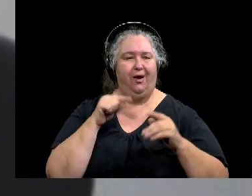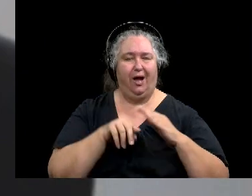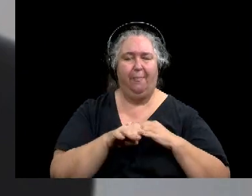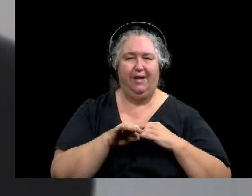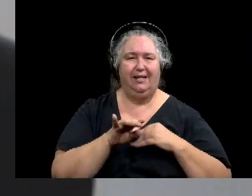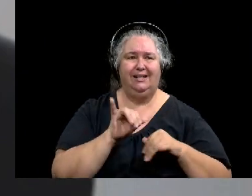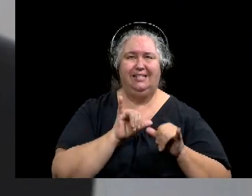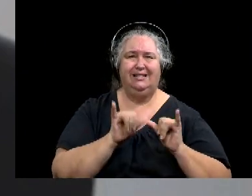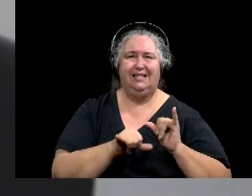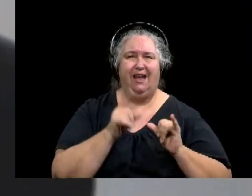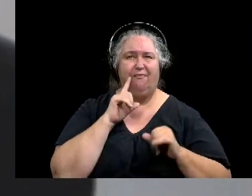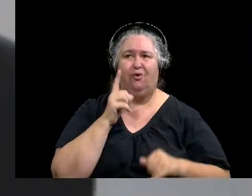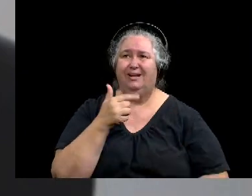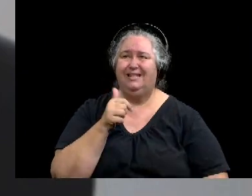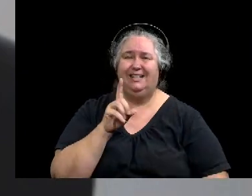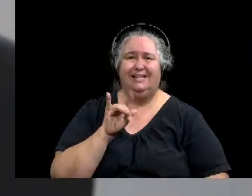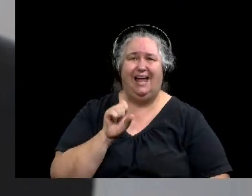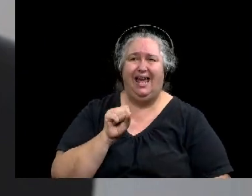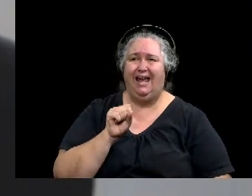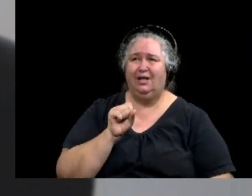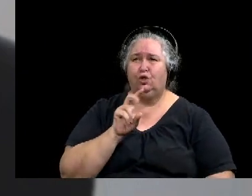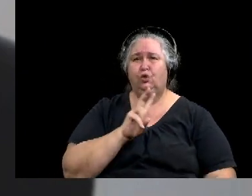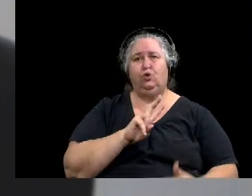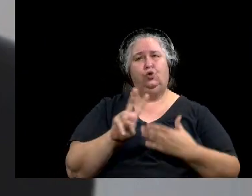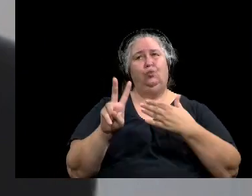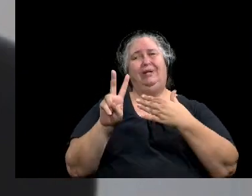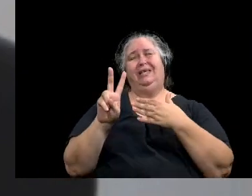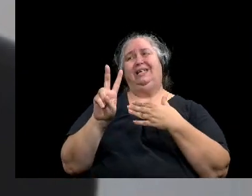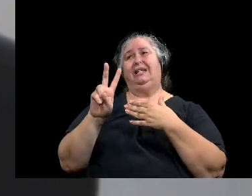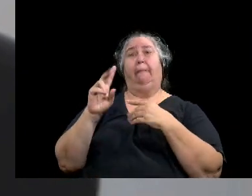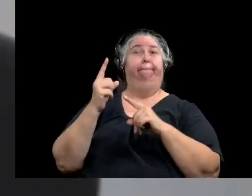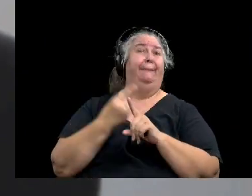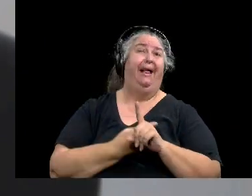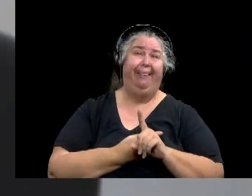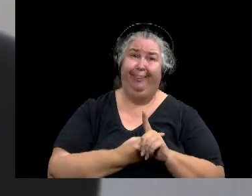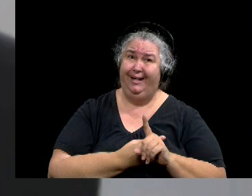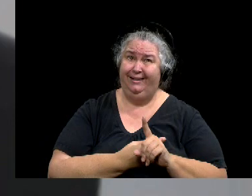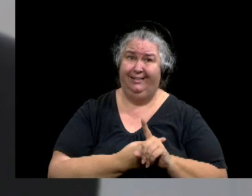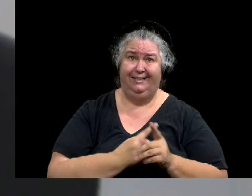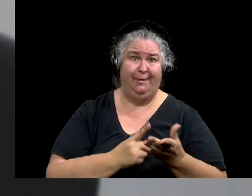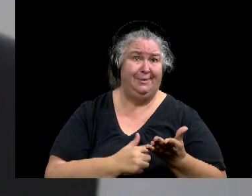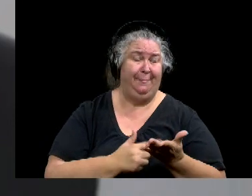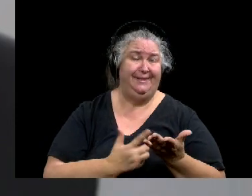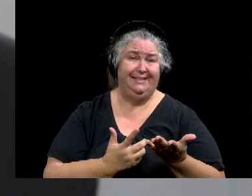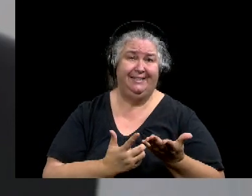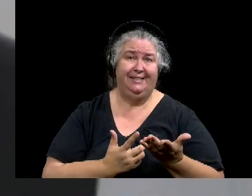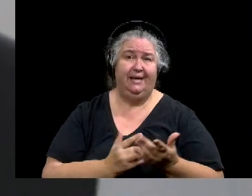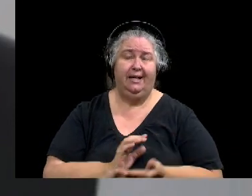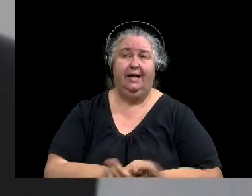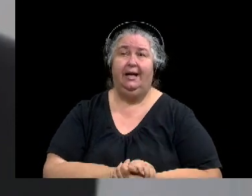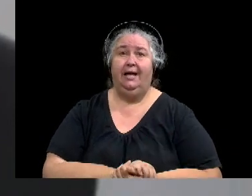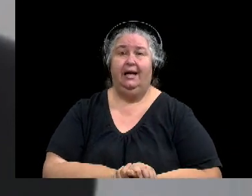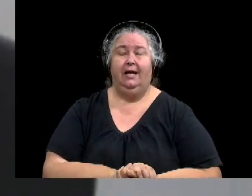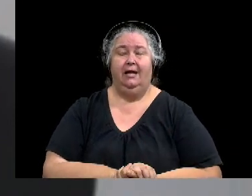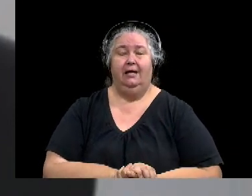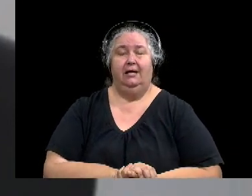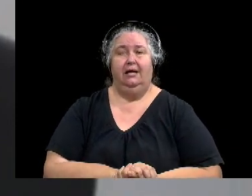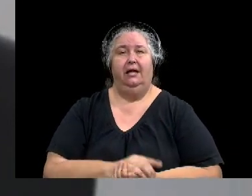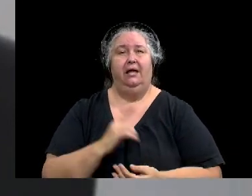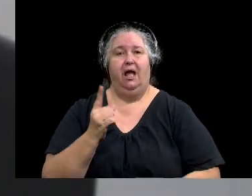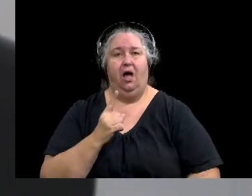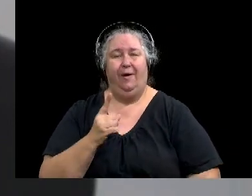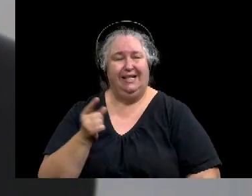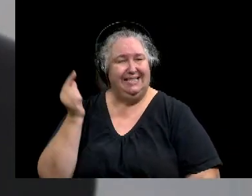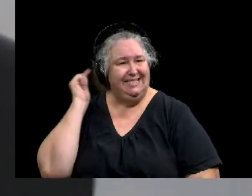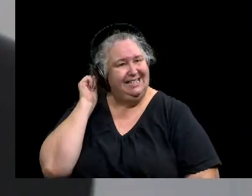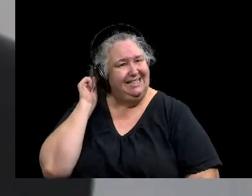staying for 10 days, 2 weeks, sometimes a month. And there's always that nagging question in their